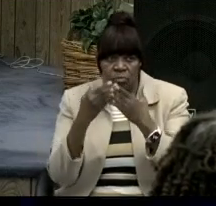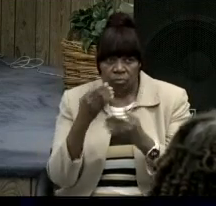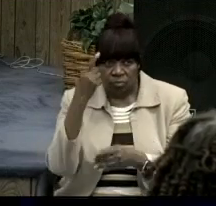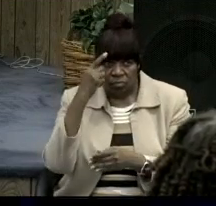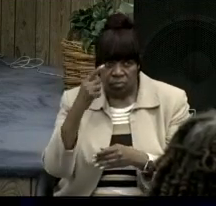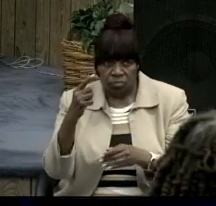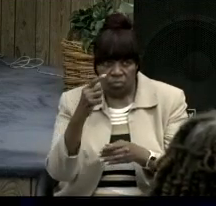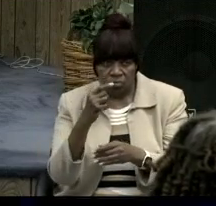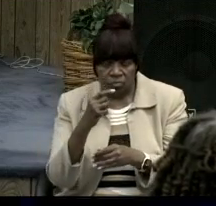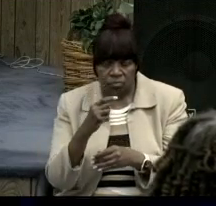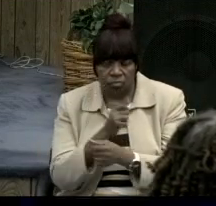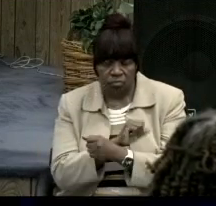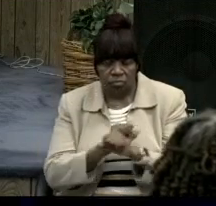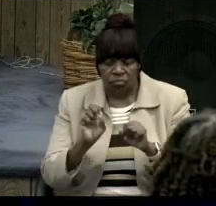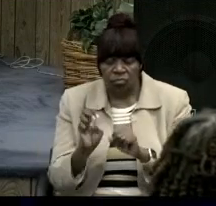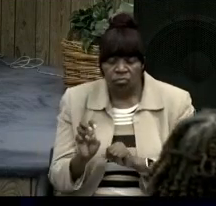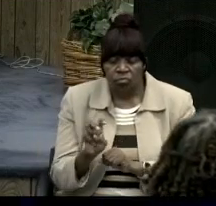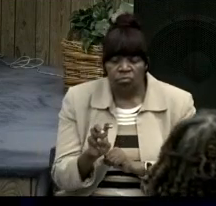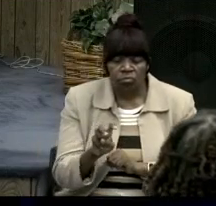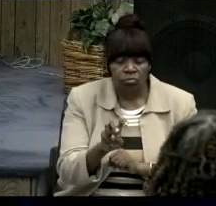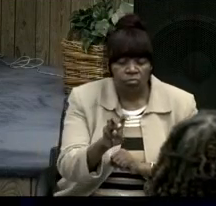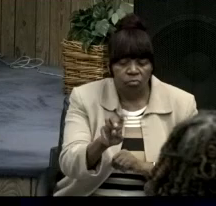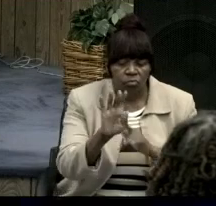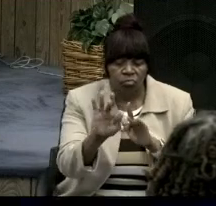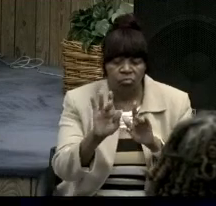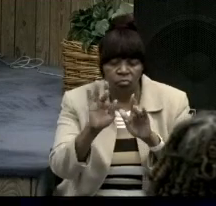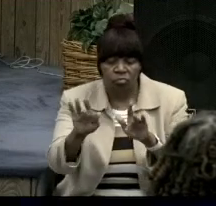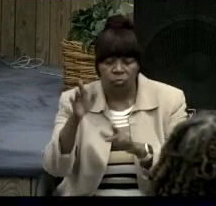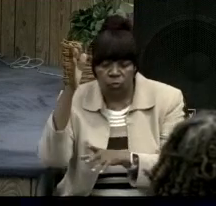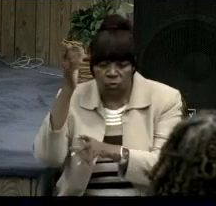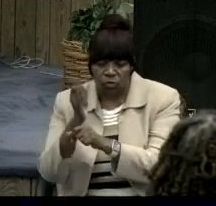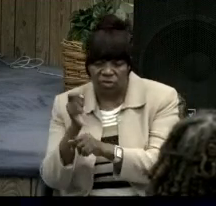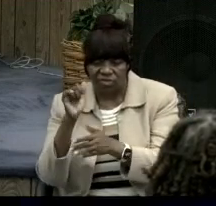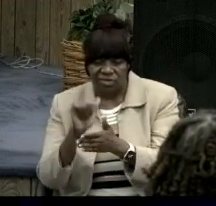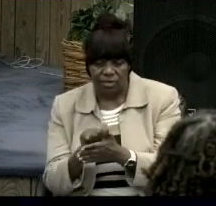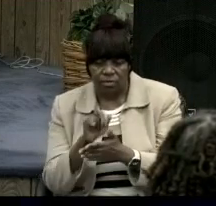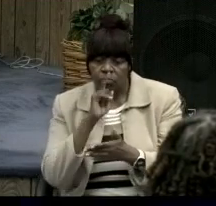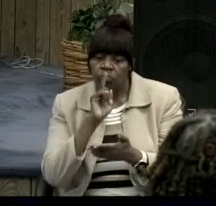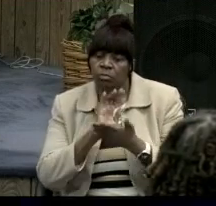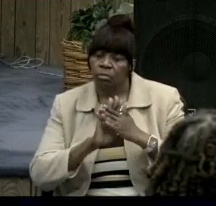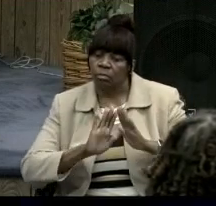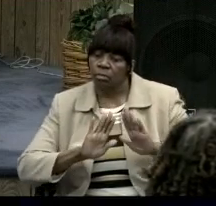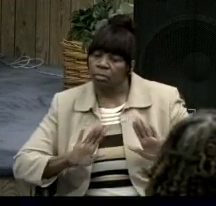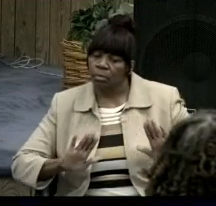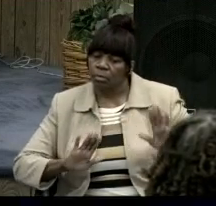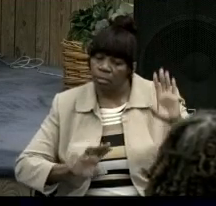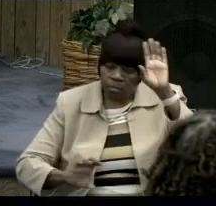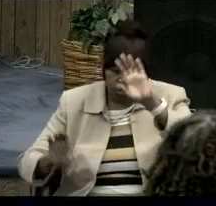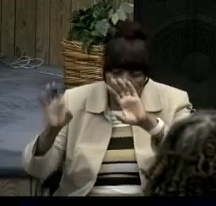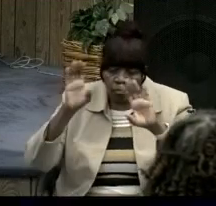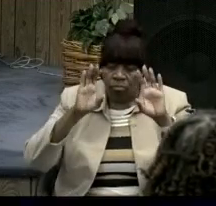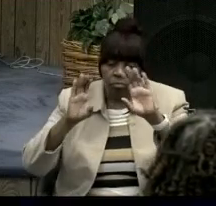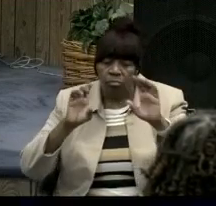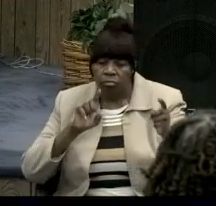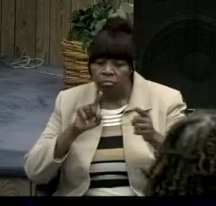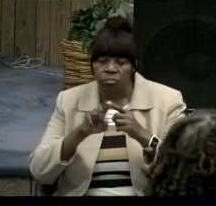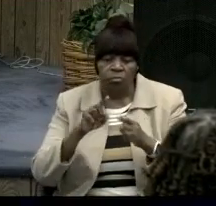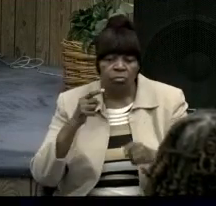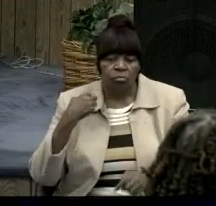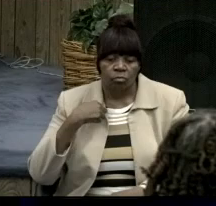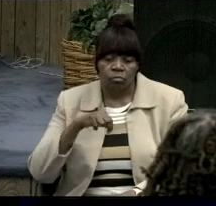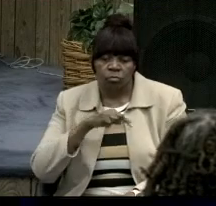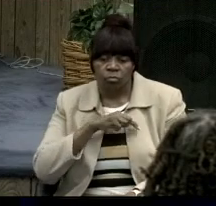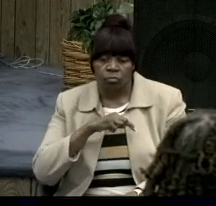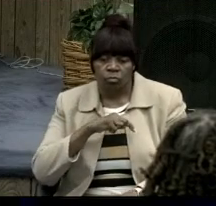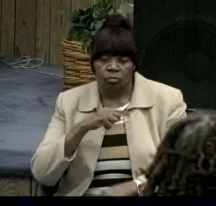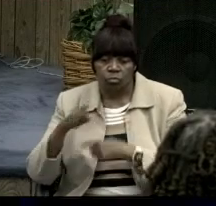for safe traveling mercies. We trust, Lord, that you can still the storm until we return to